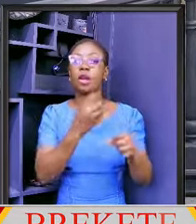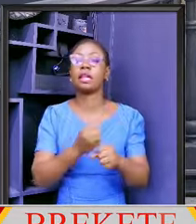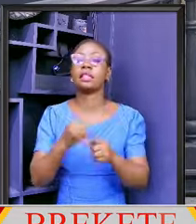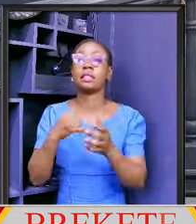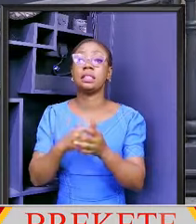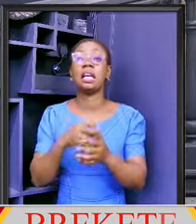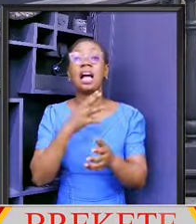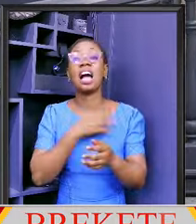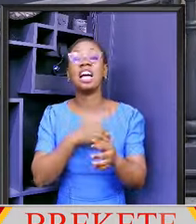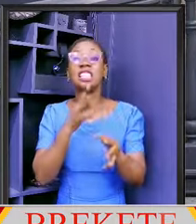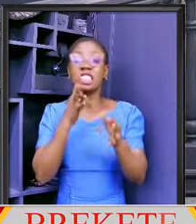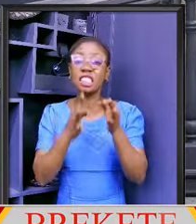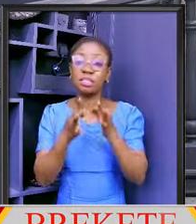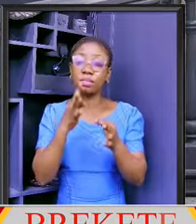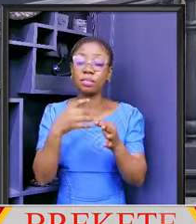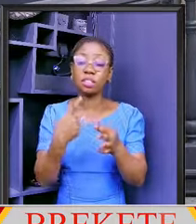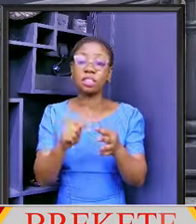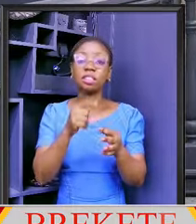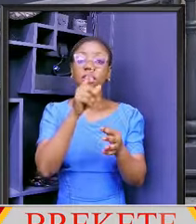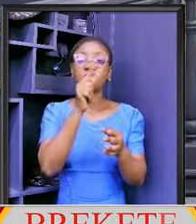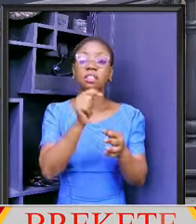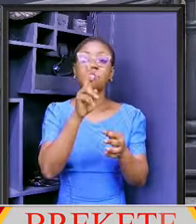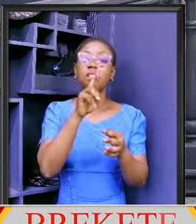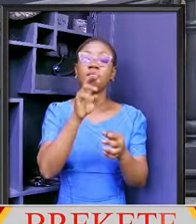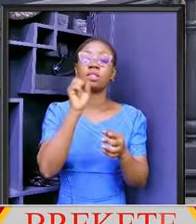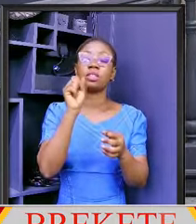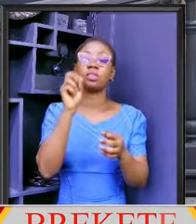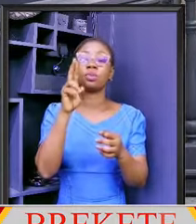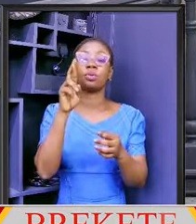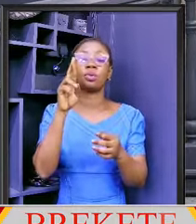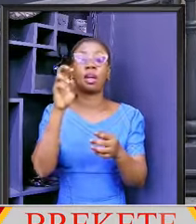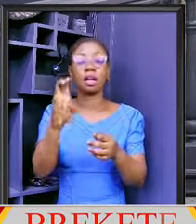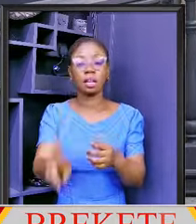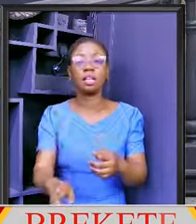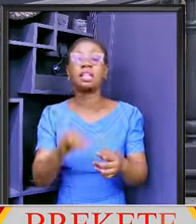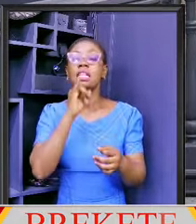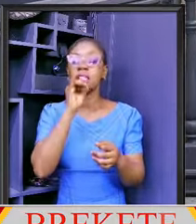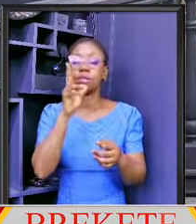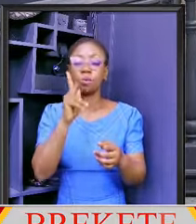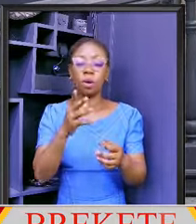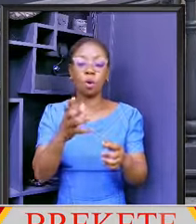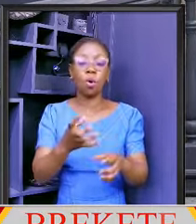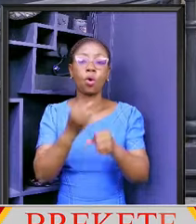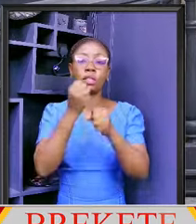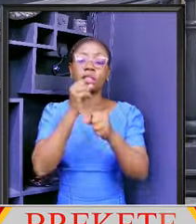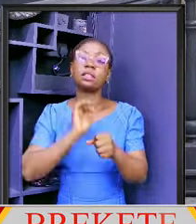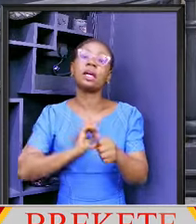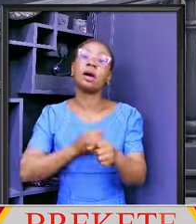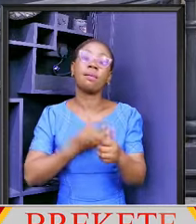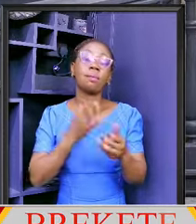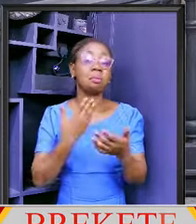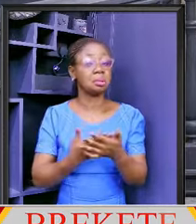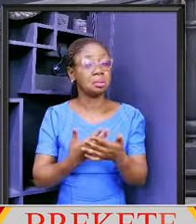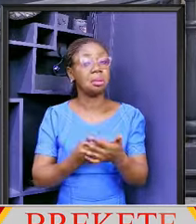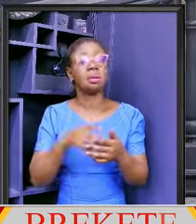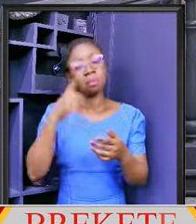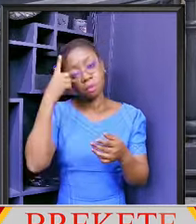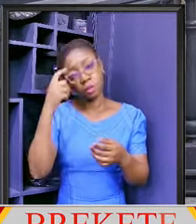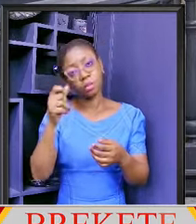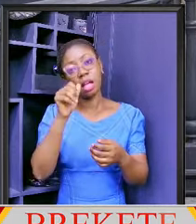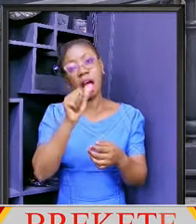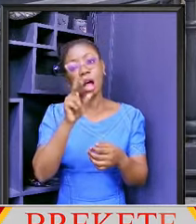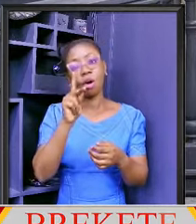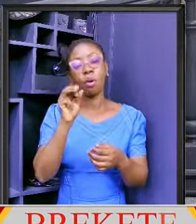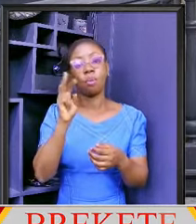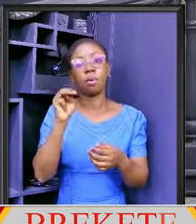the treasurer is the one holding our money, let us know. Because our comrade, like he said, had an account. And when we came in, he said, there's